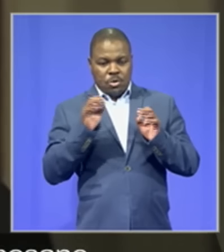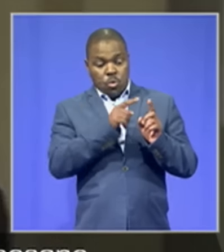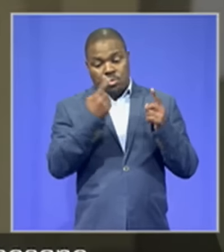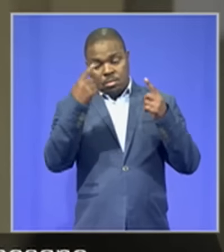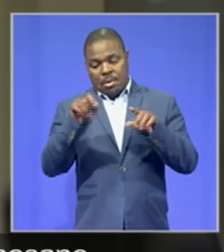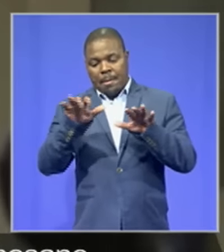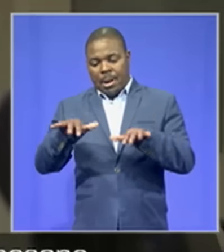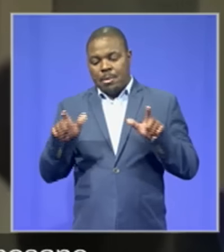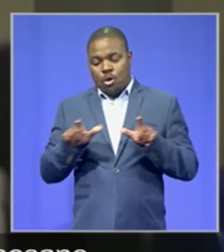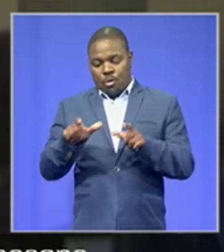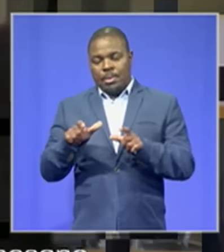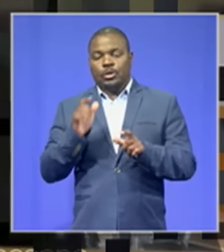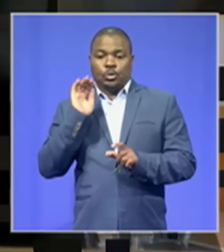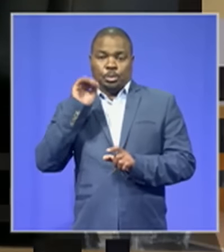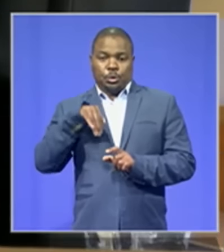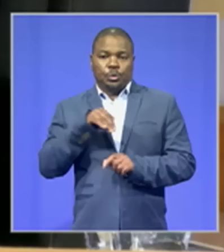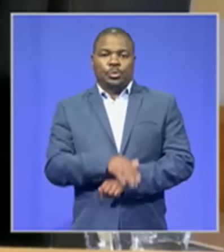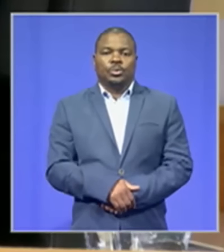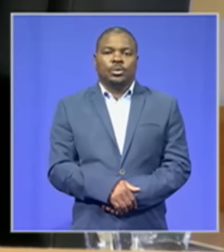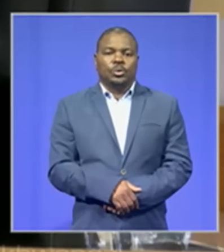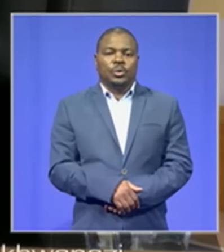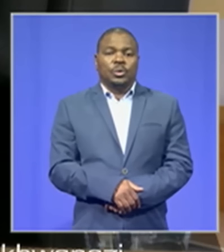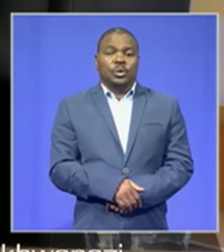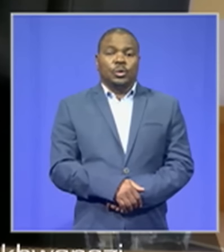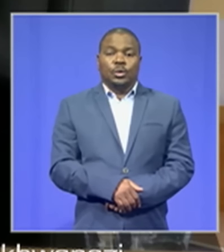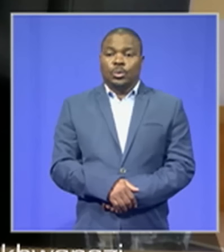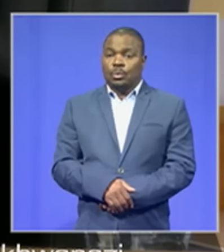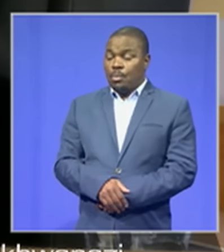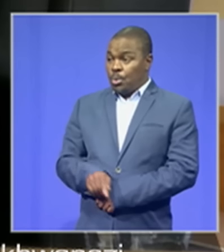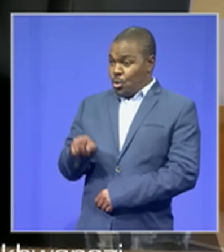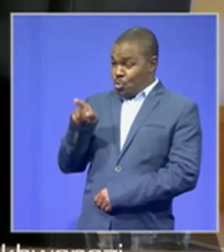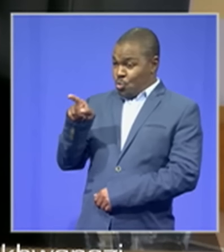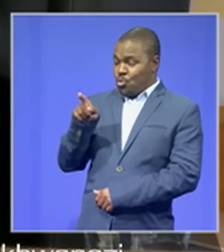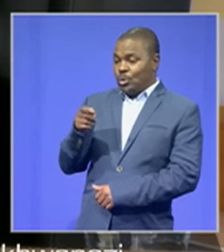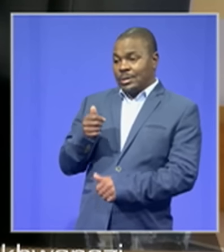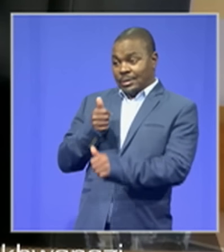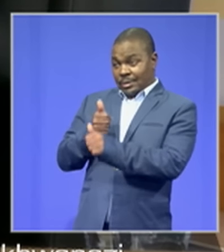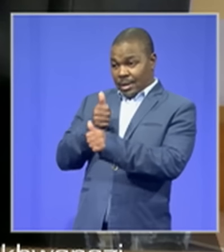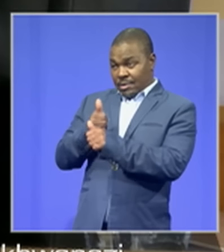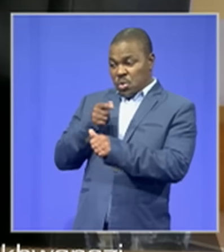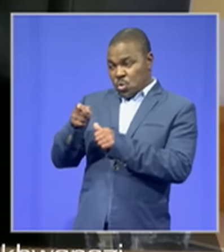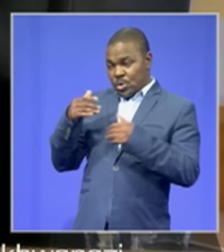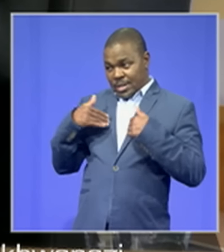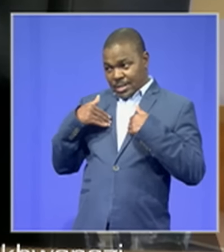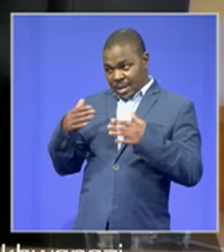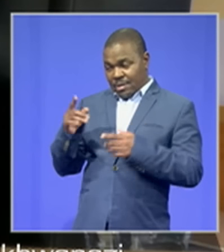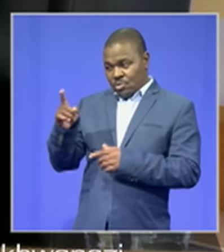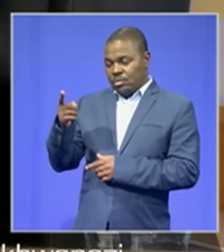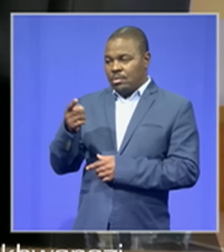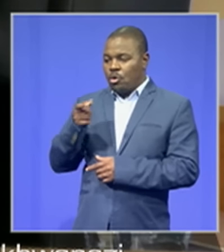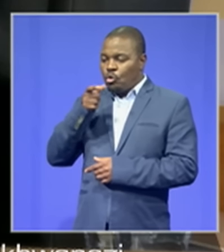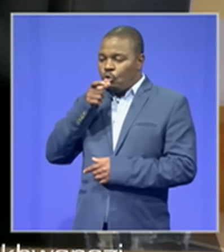hosane. You take it upon yourself to start commenting on the